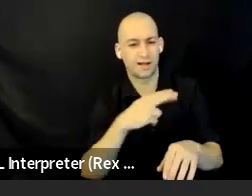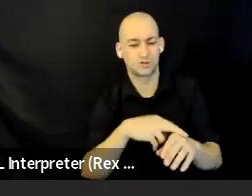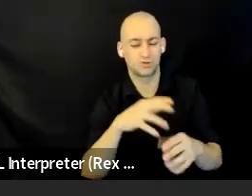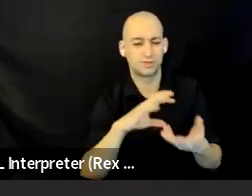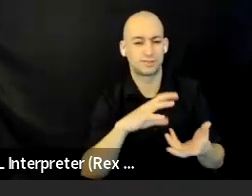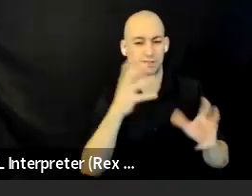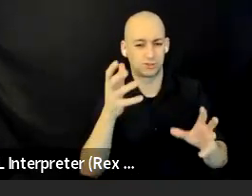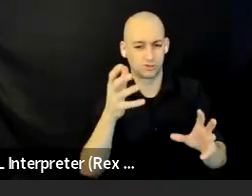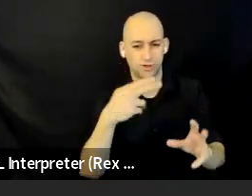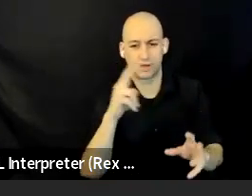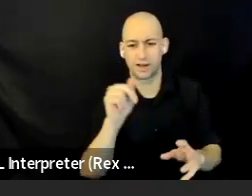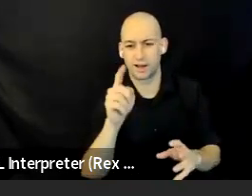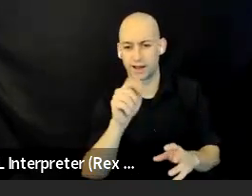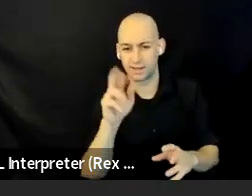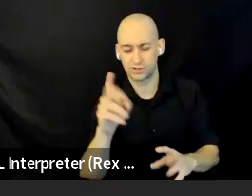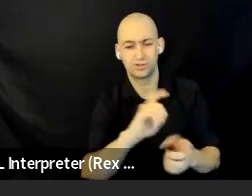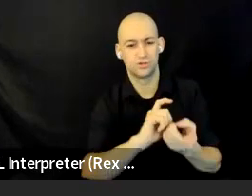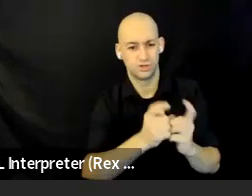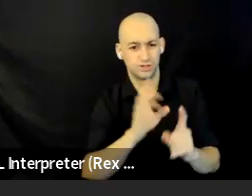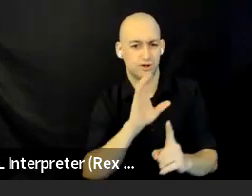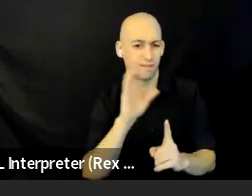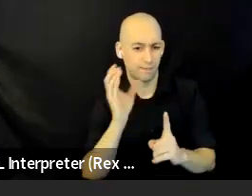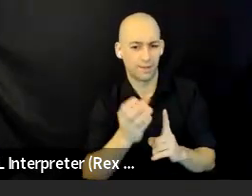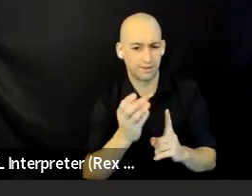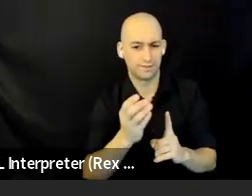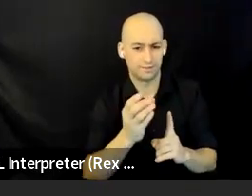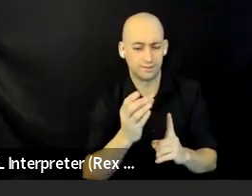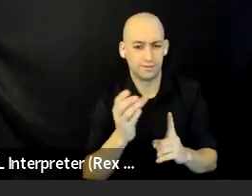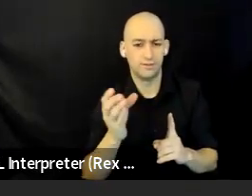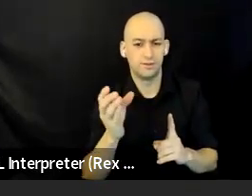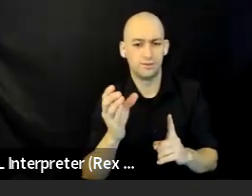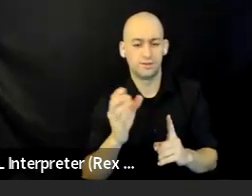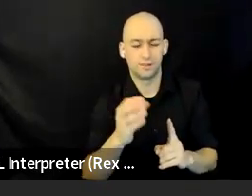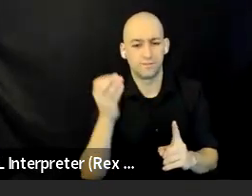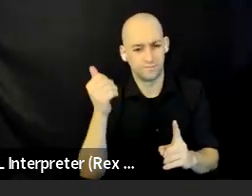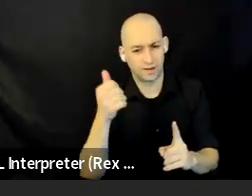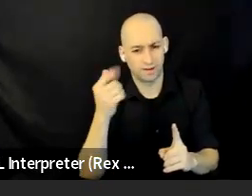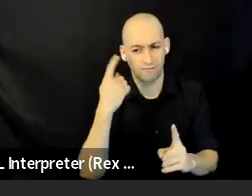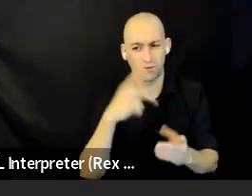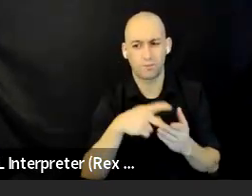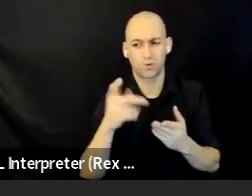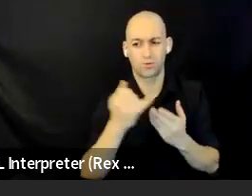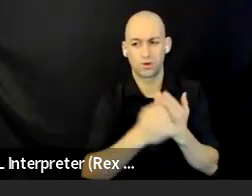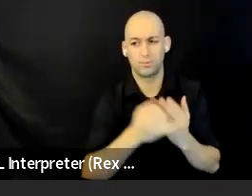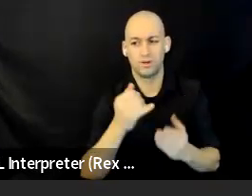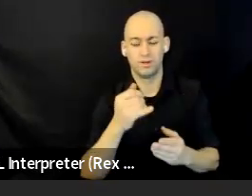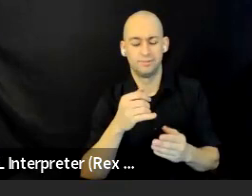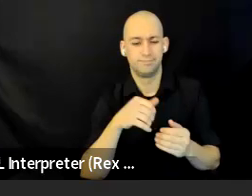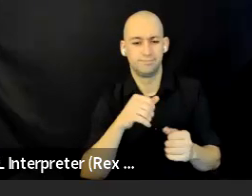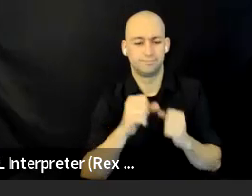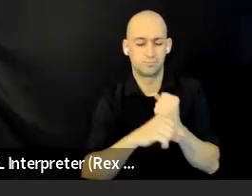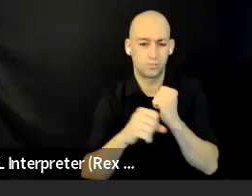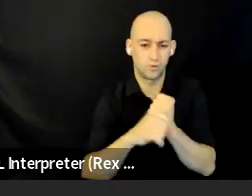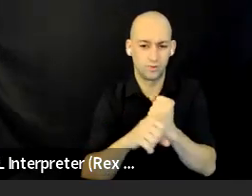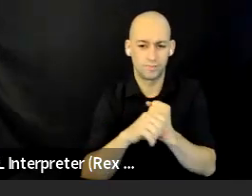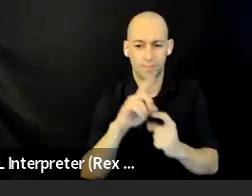disasters, including changing climate conditions. The funding for this program is supported by the Federal Promoting Resilient Operations